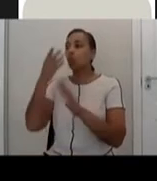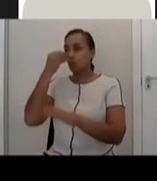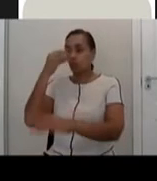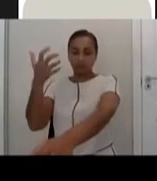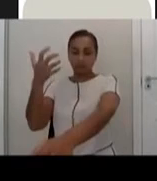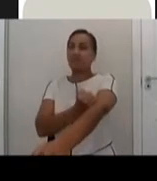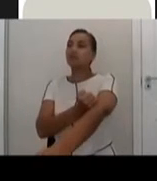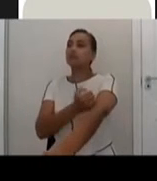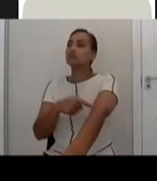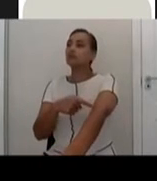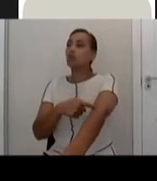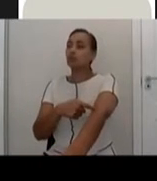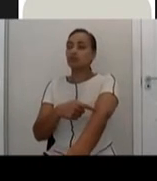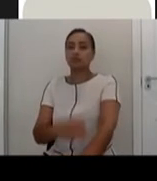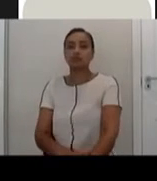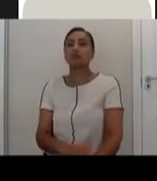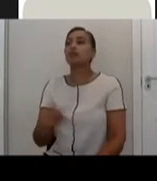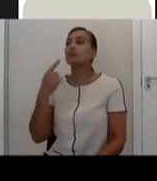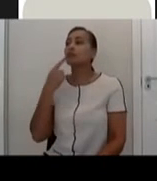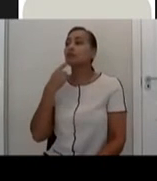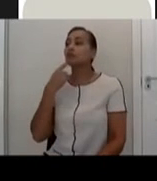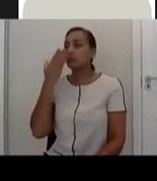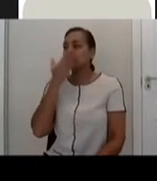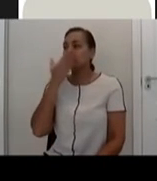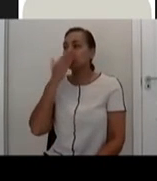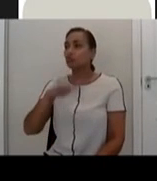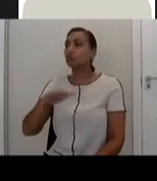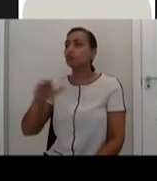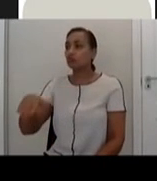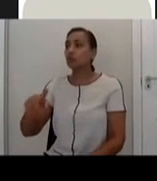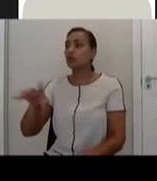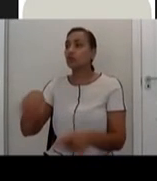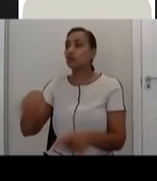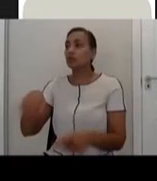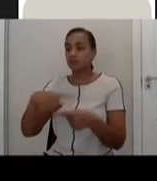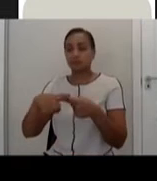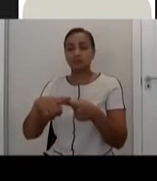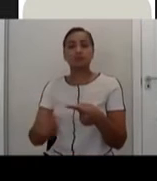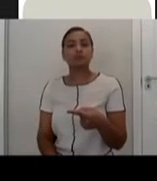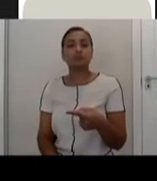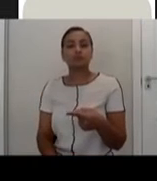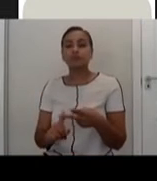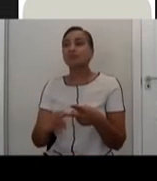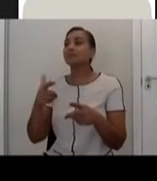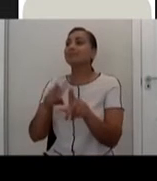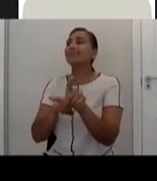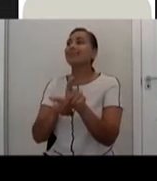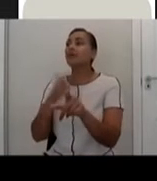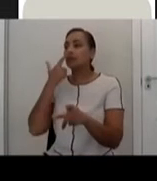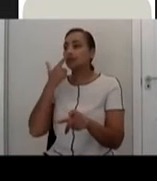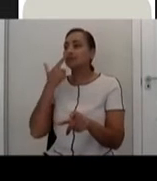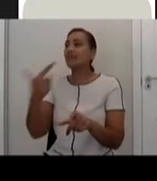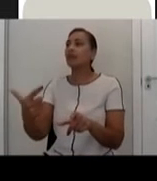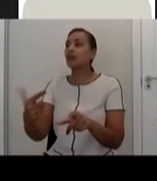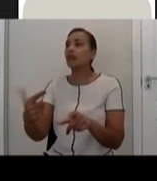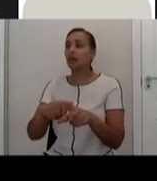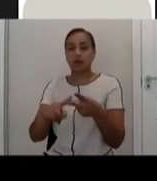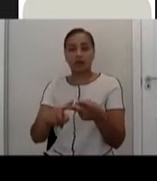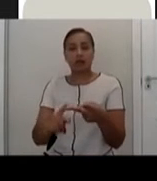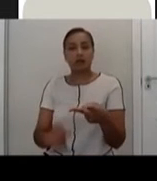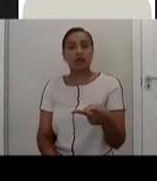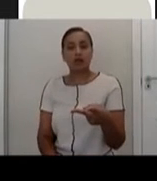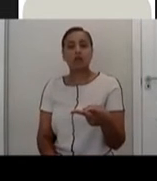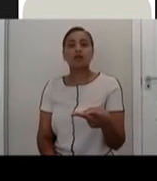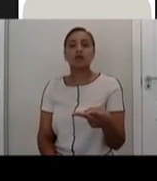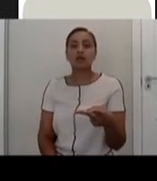are primary school children, I think also year 7, which are